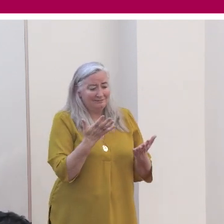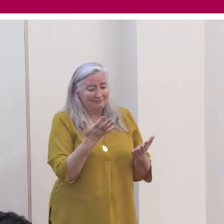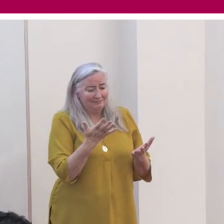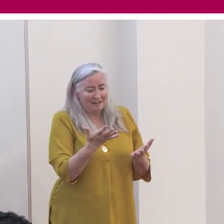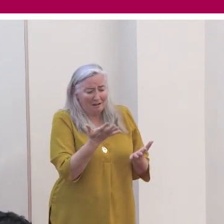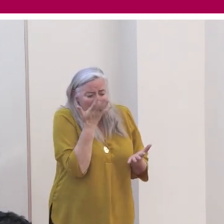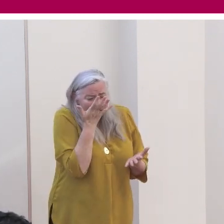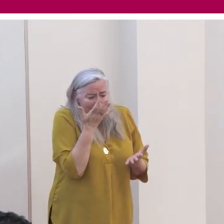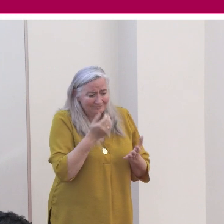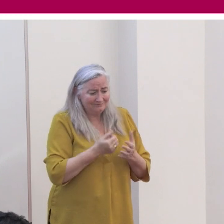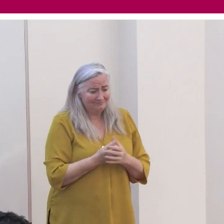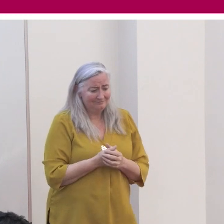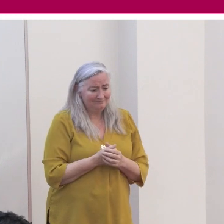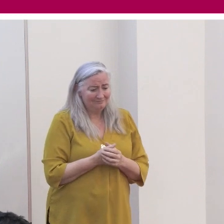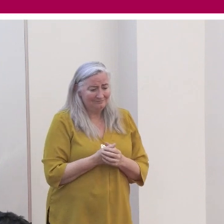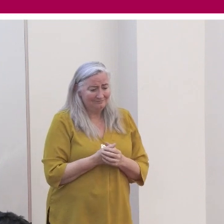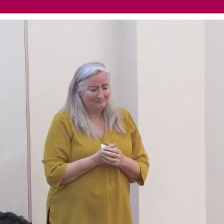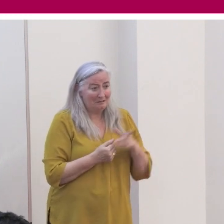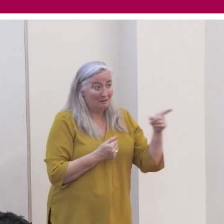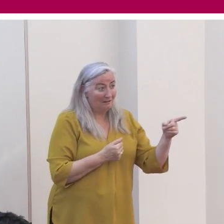them. I think that's unreasonable.